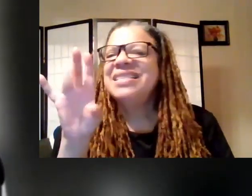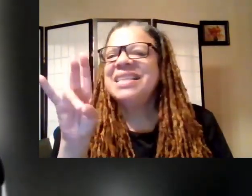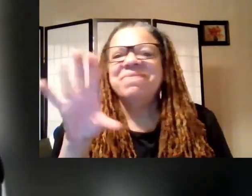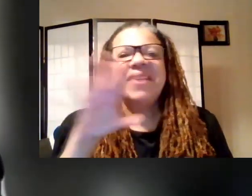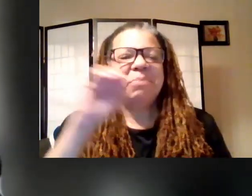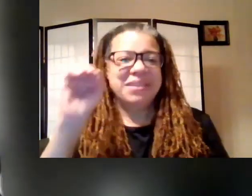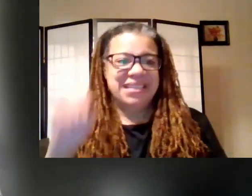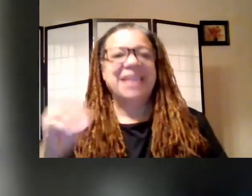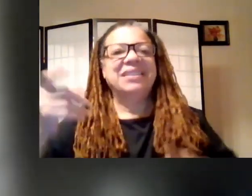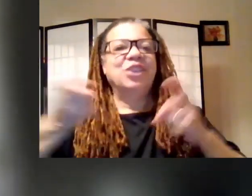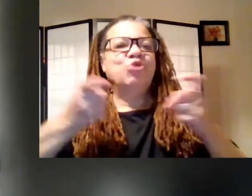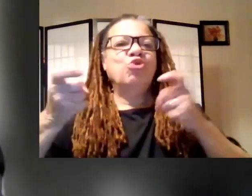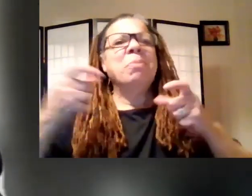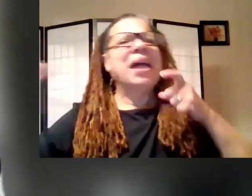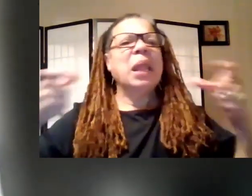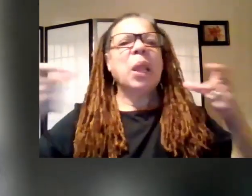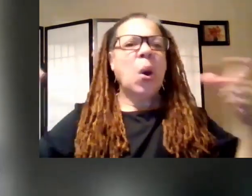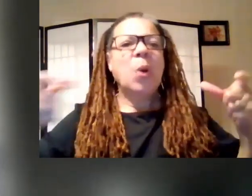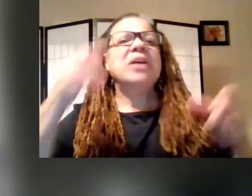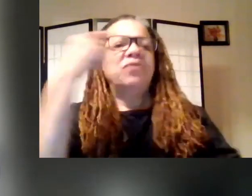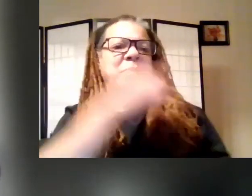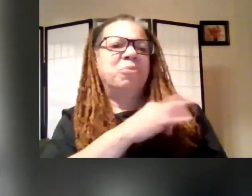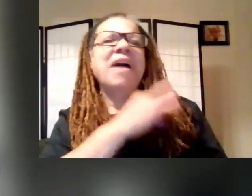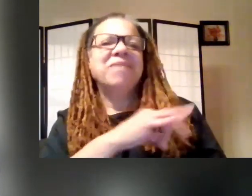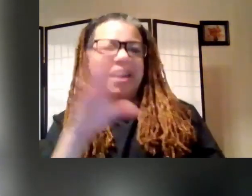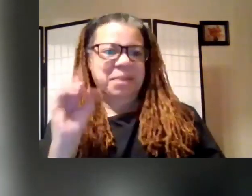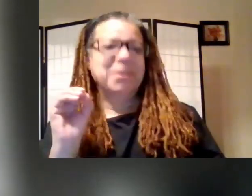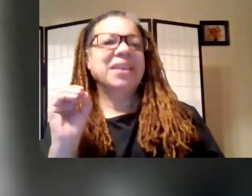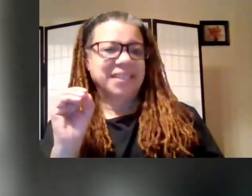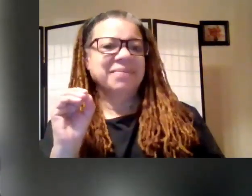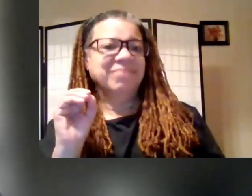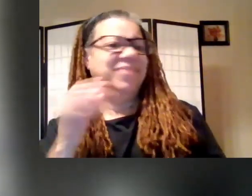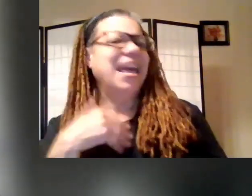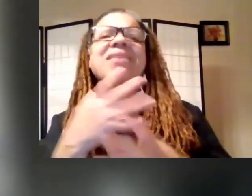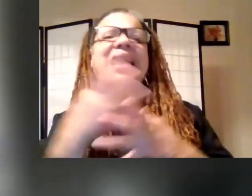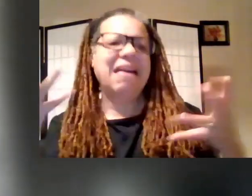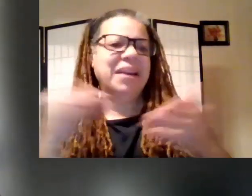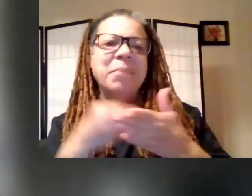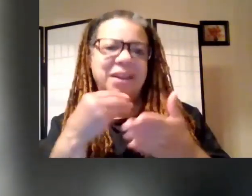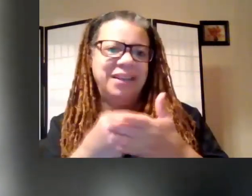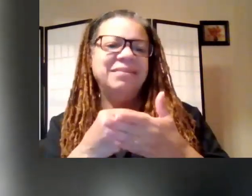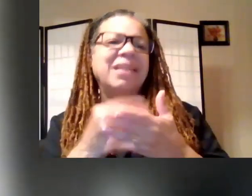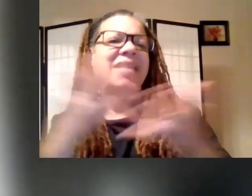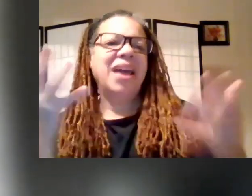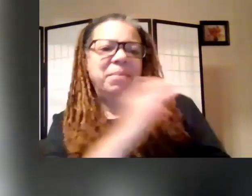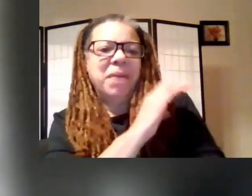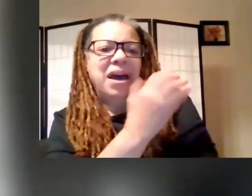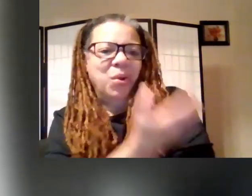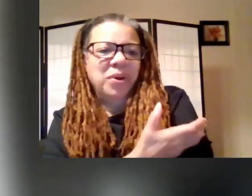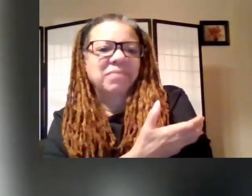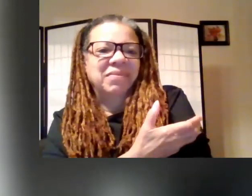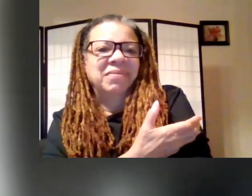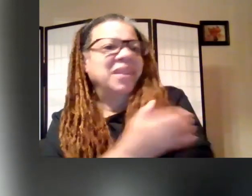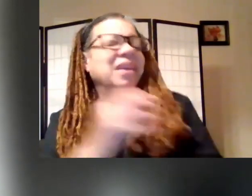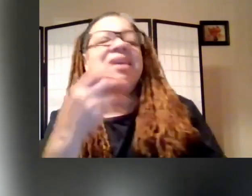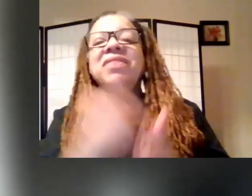is dominated by 2 very large for-profit companies that have enormous economic power. They're, you know, like a